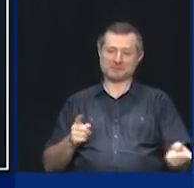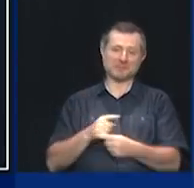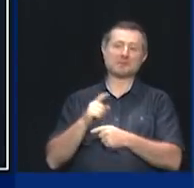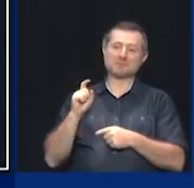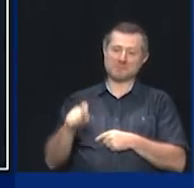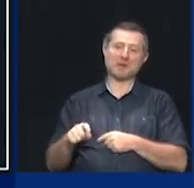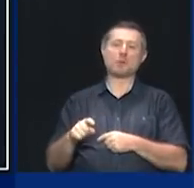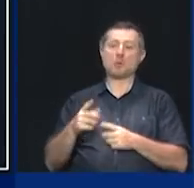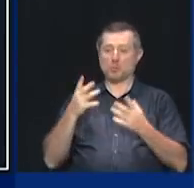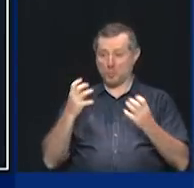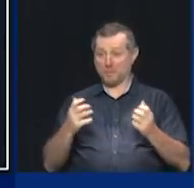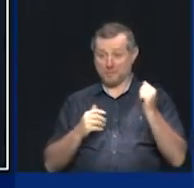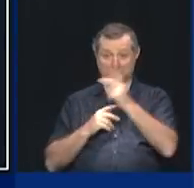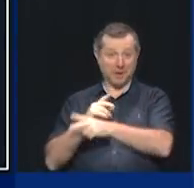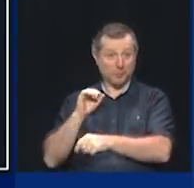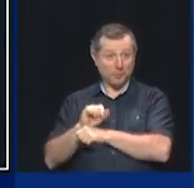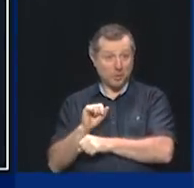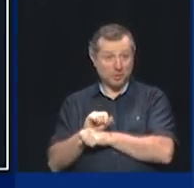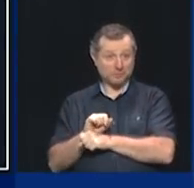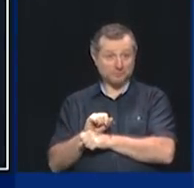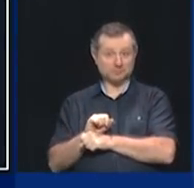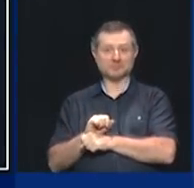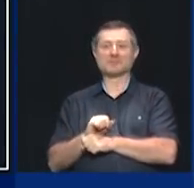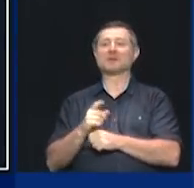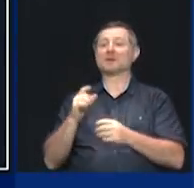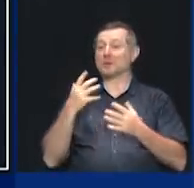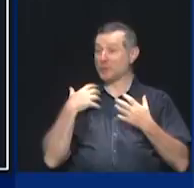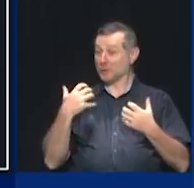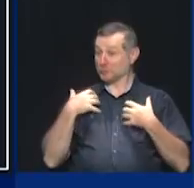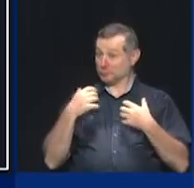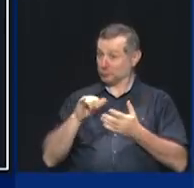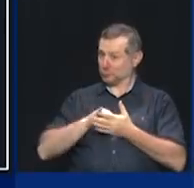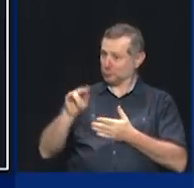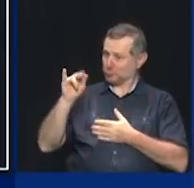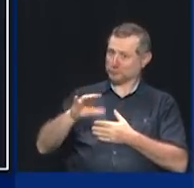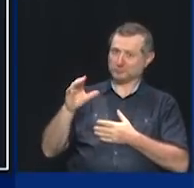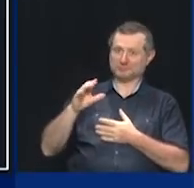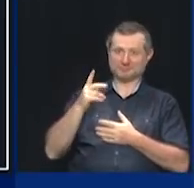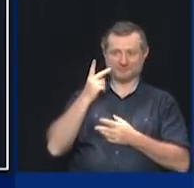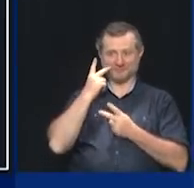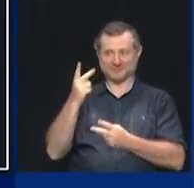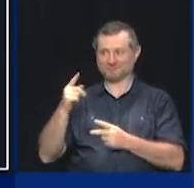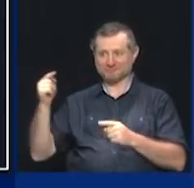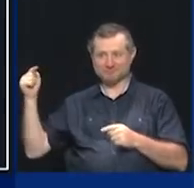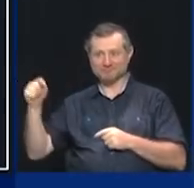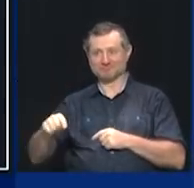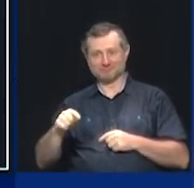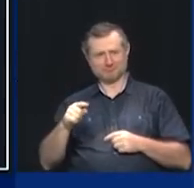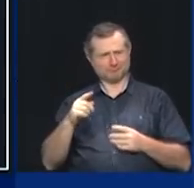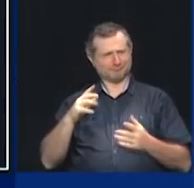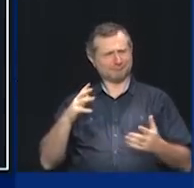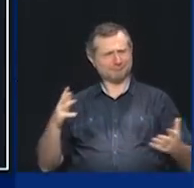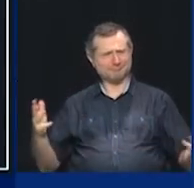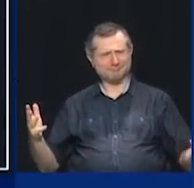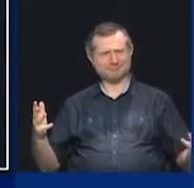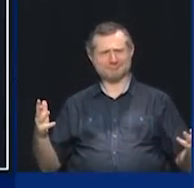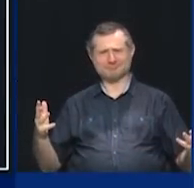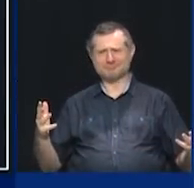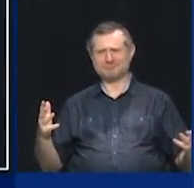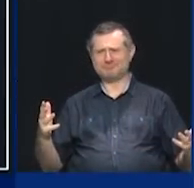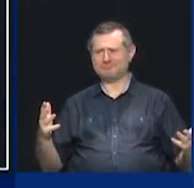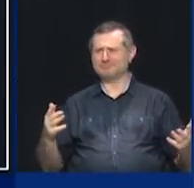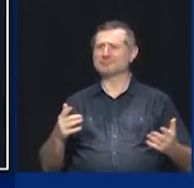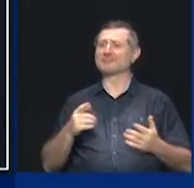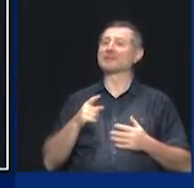going to have to want to come back to New York City. And the sine qua non for that, the but for that, is